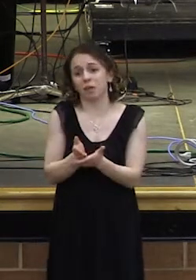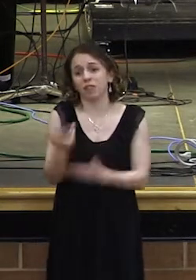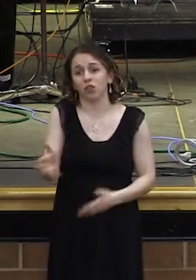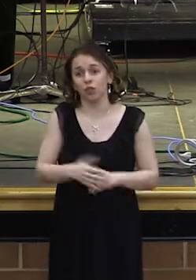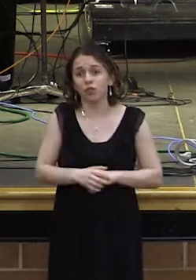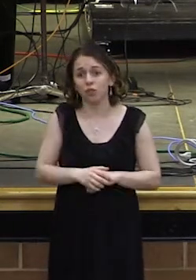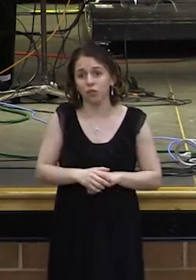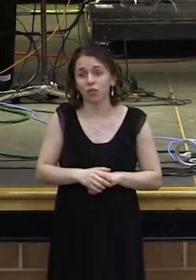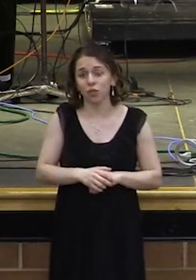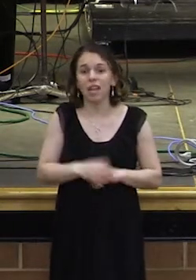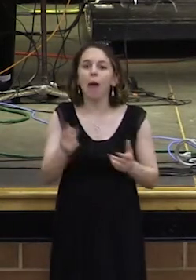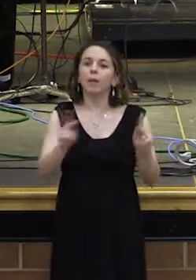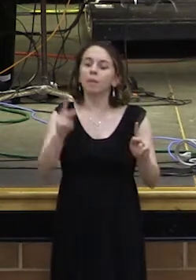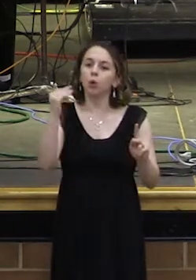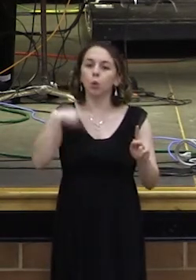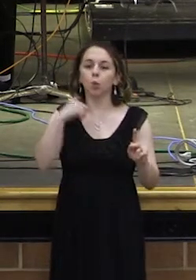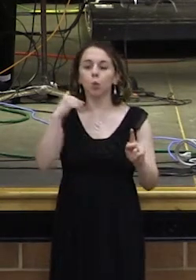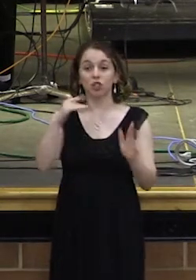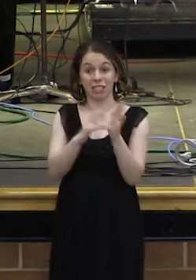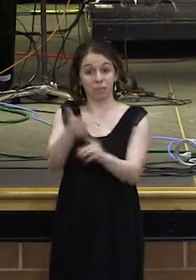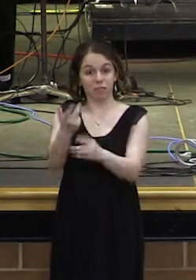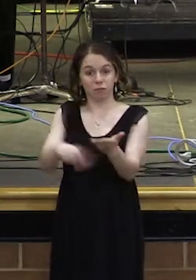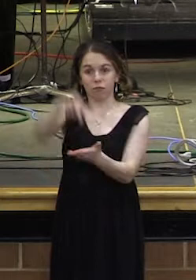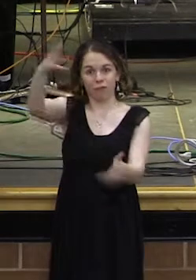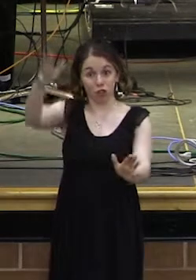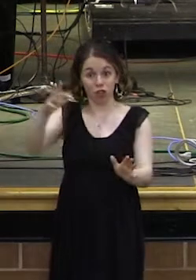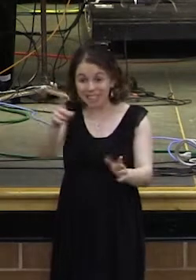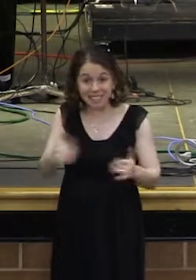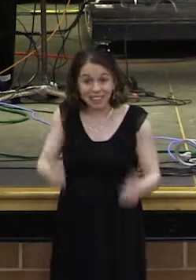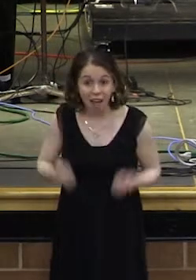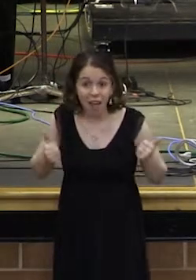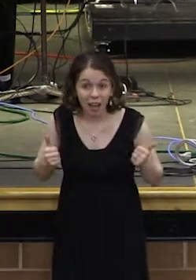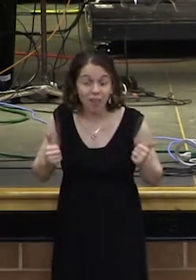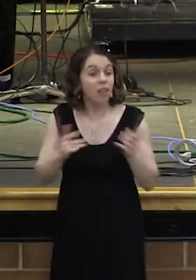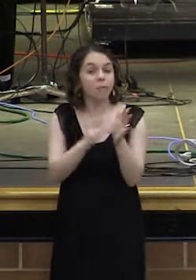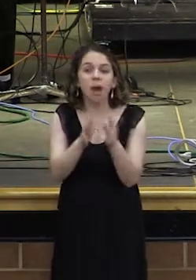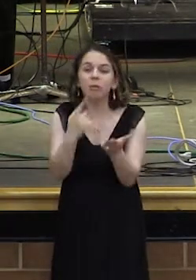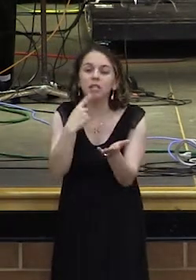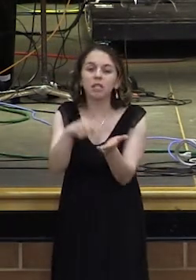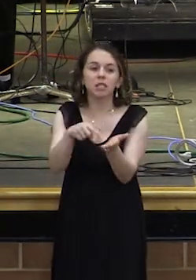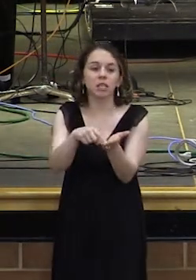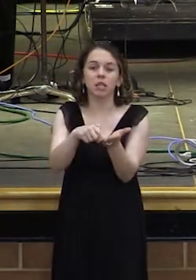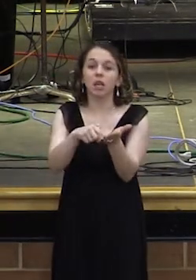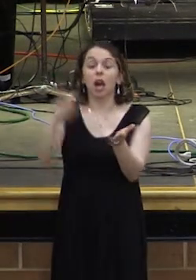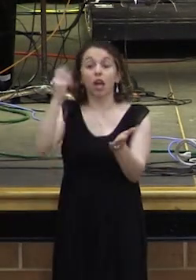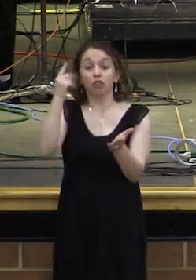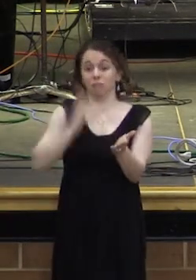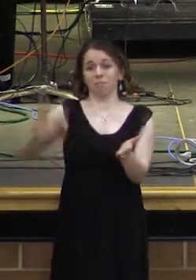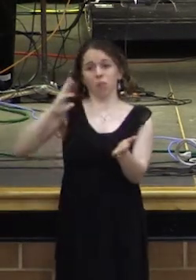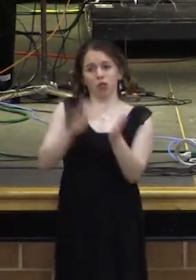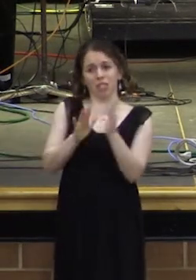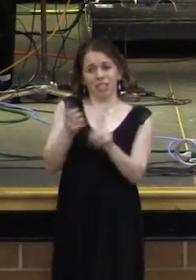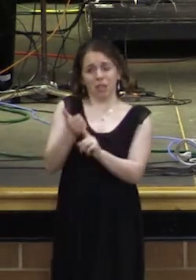Christ how many people know we serve a resurrected King amen you have the Bible says the same spirit that raised Christ from the